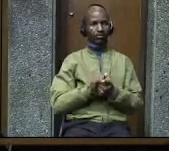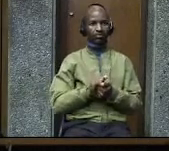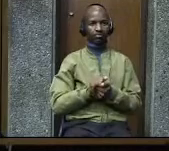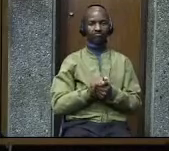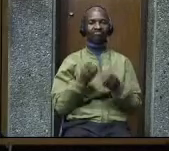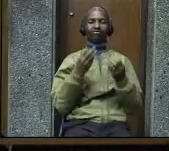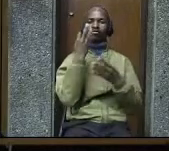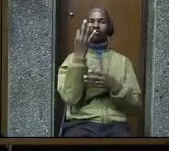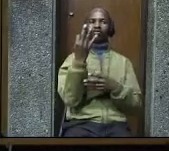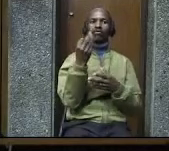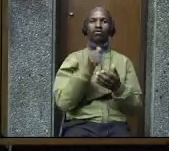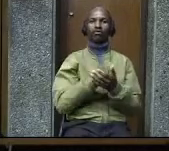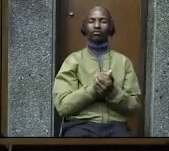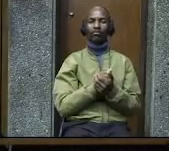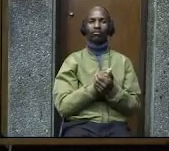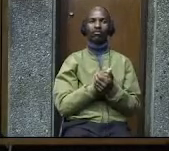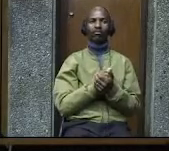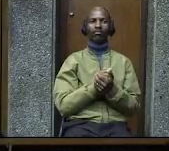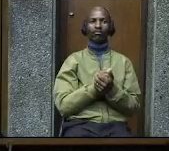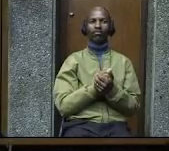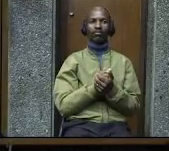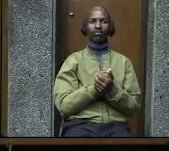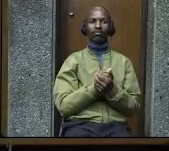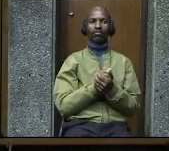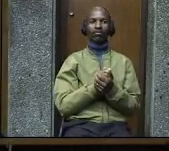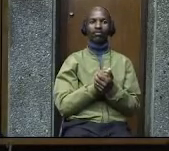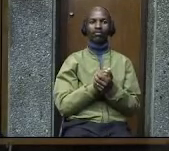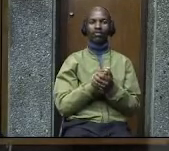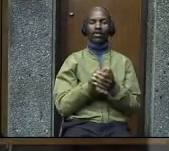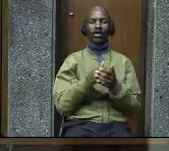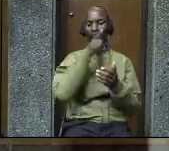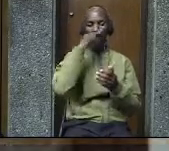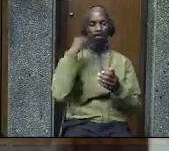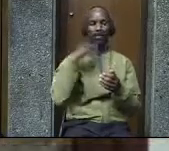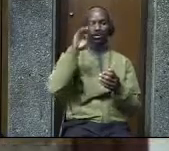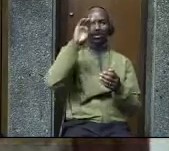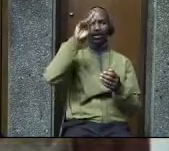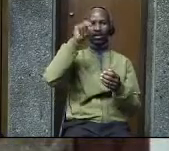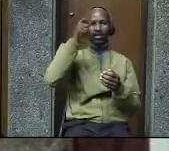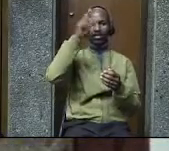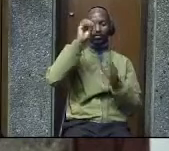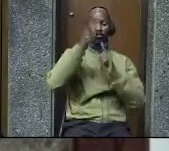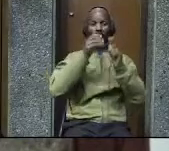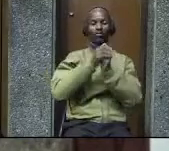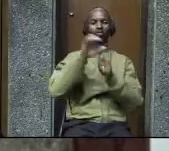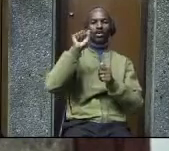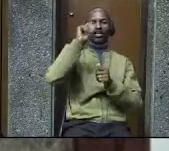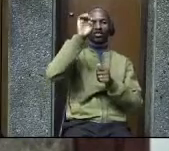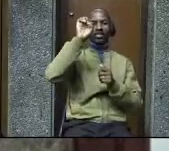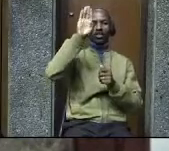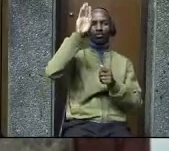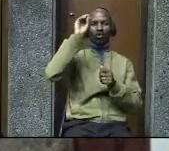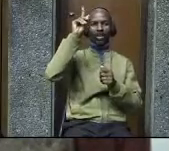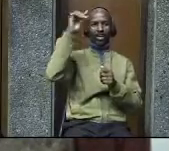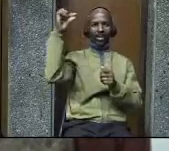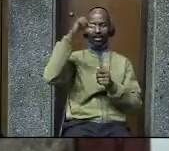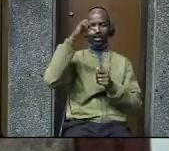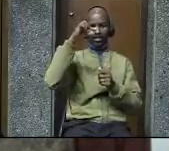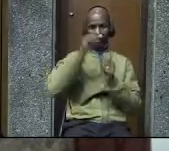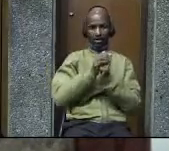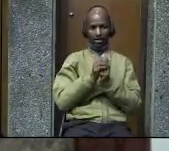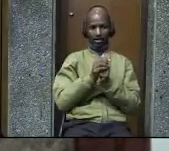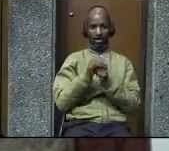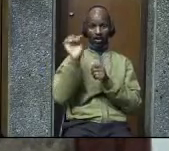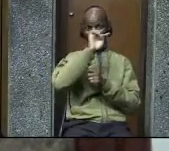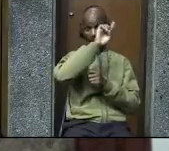Number three. Lona Bonga Negam Tembu from Sbukeng. Yeah, now